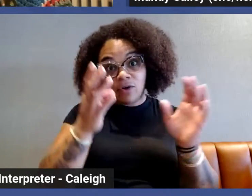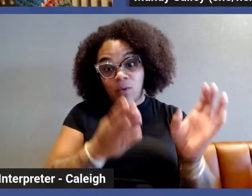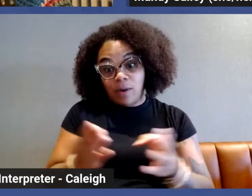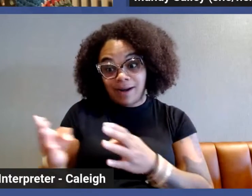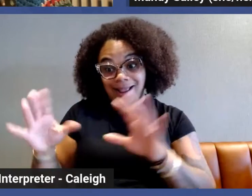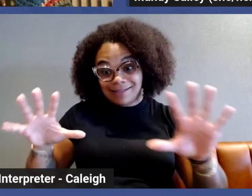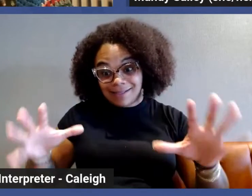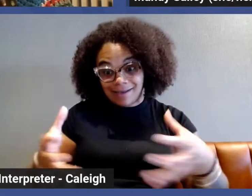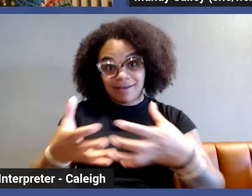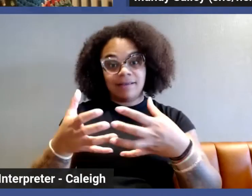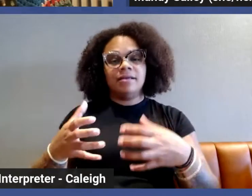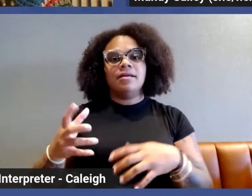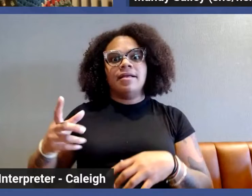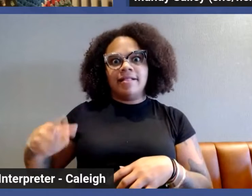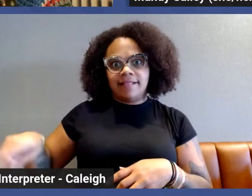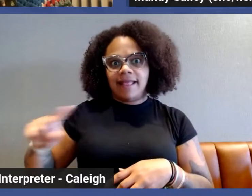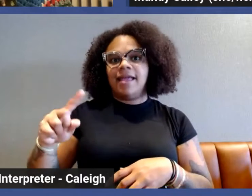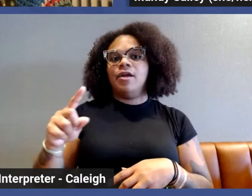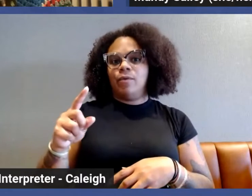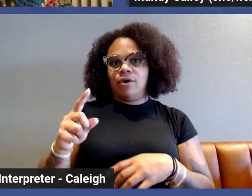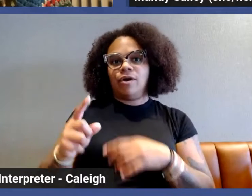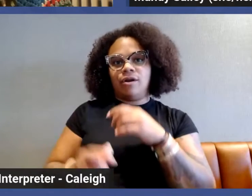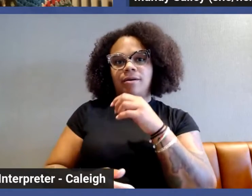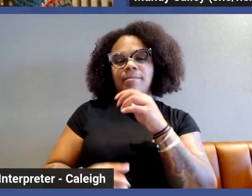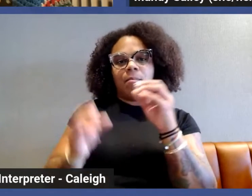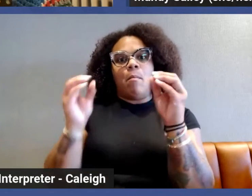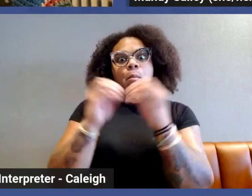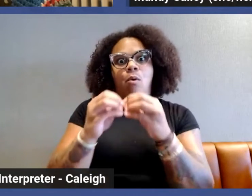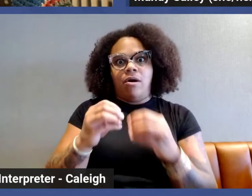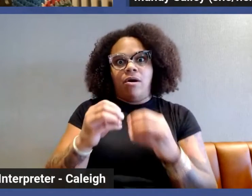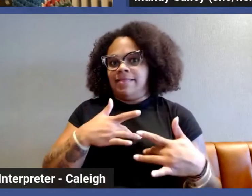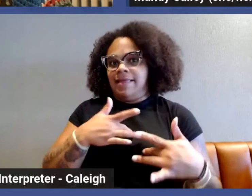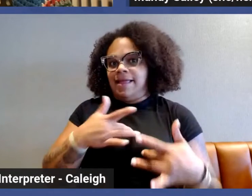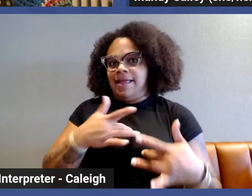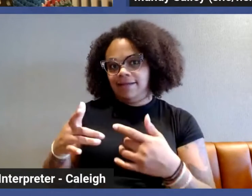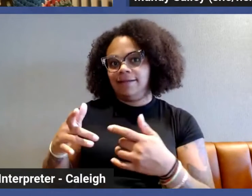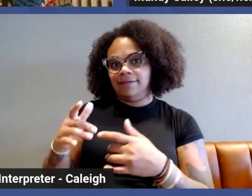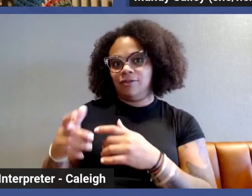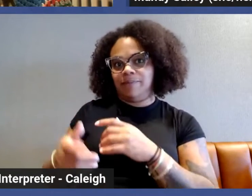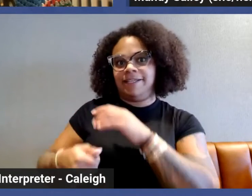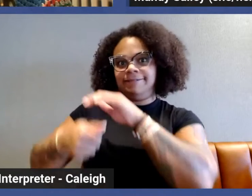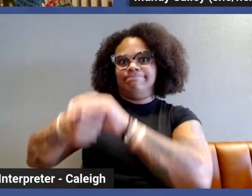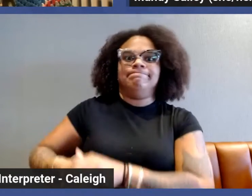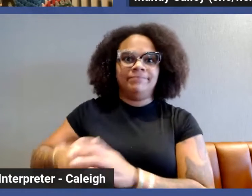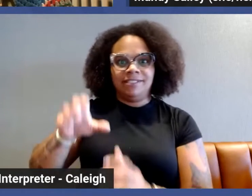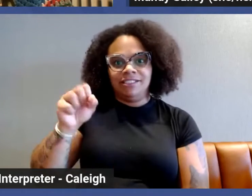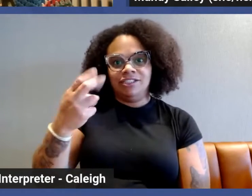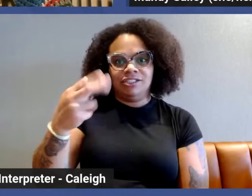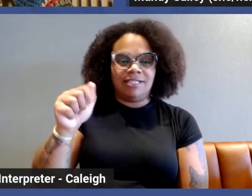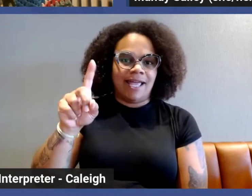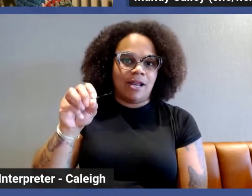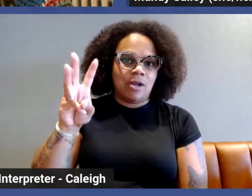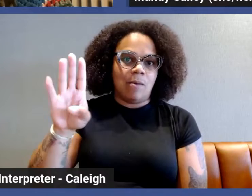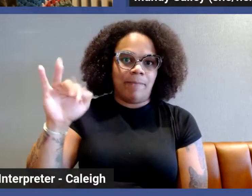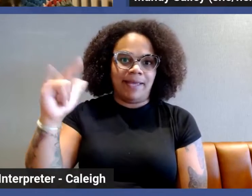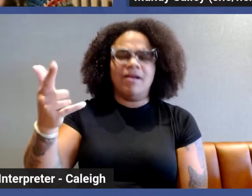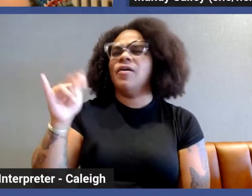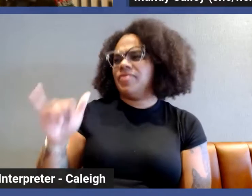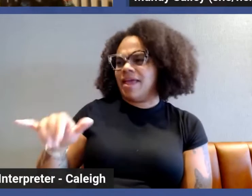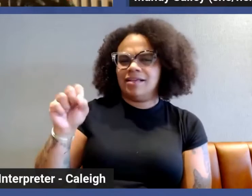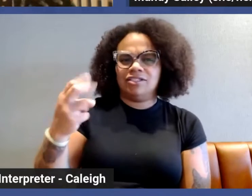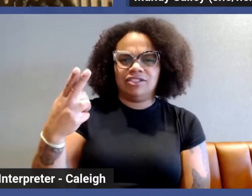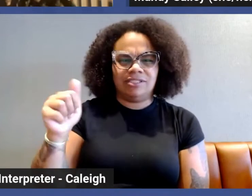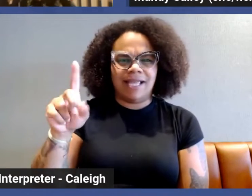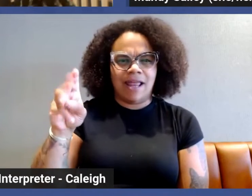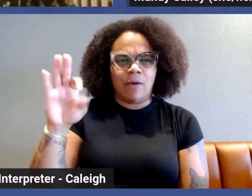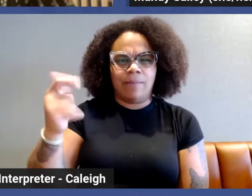likely to be shadow banned. It was their shadow banning report, not their FOSTA report. A couple of